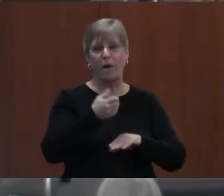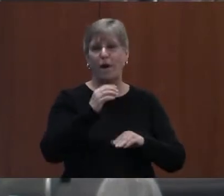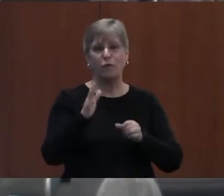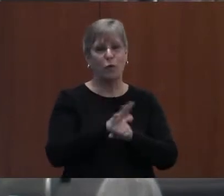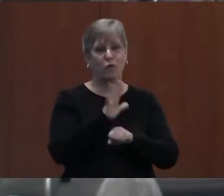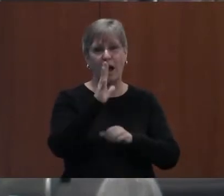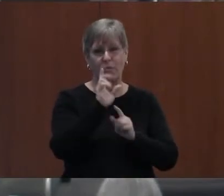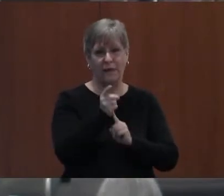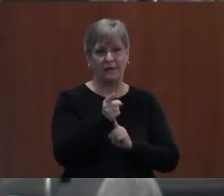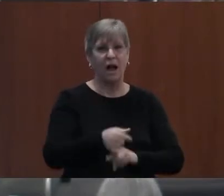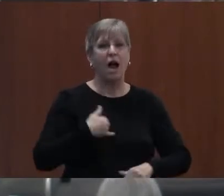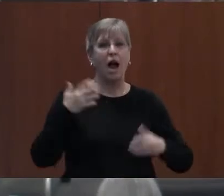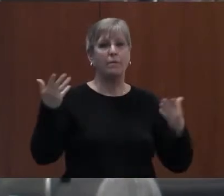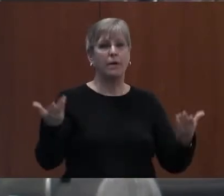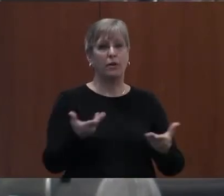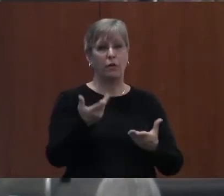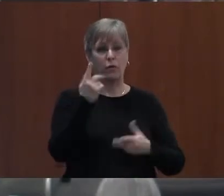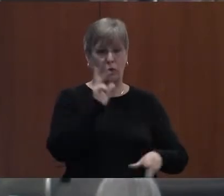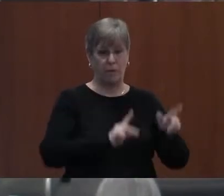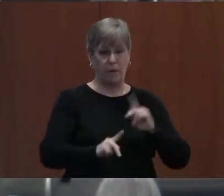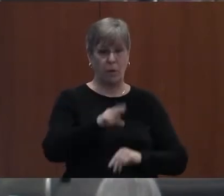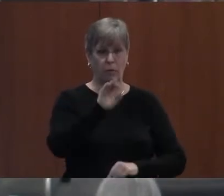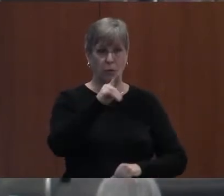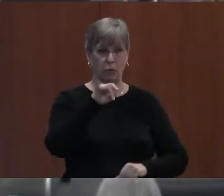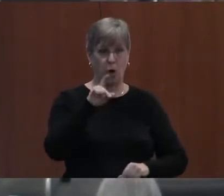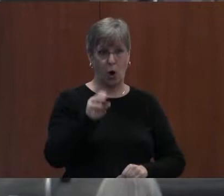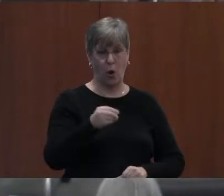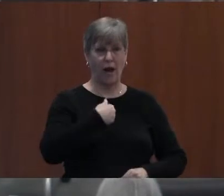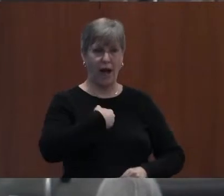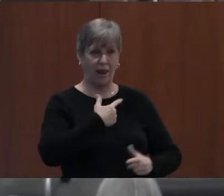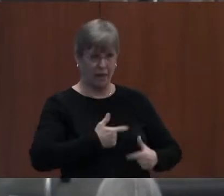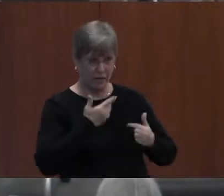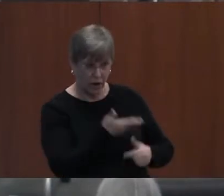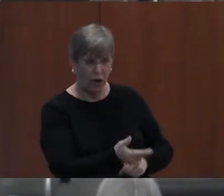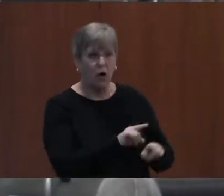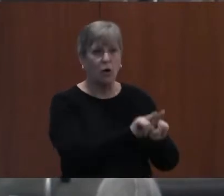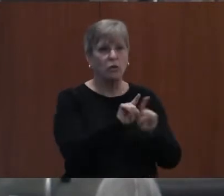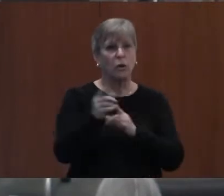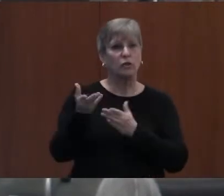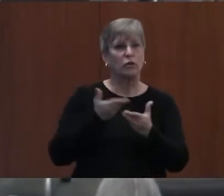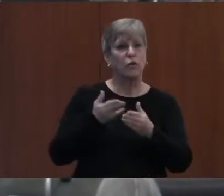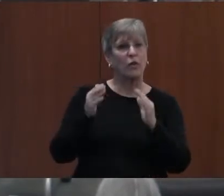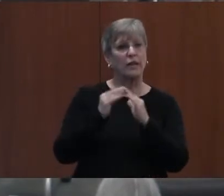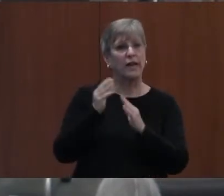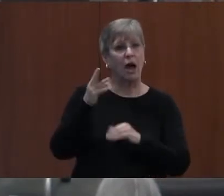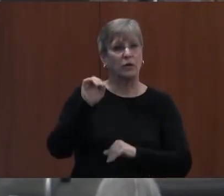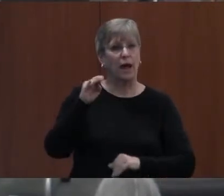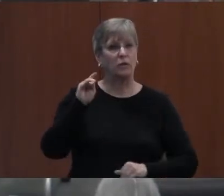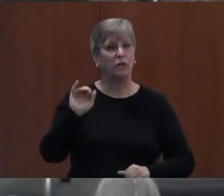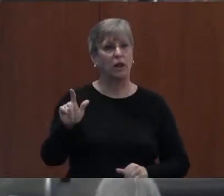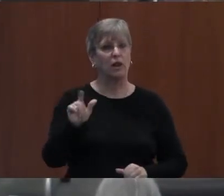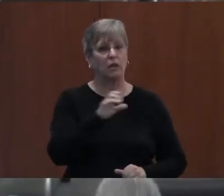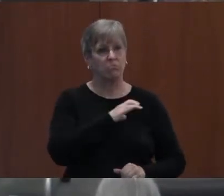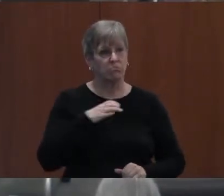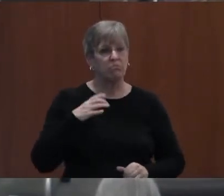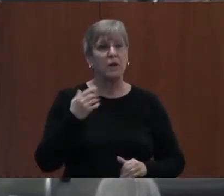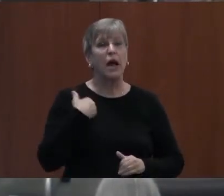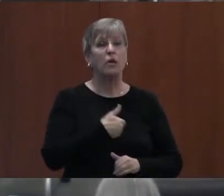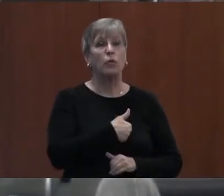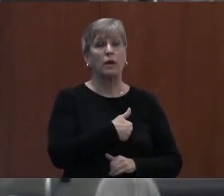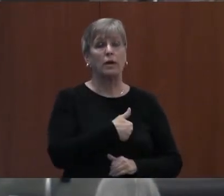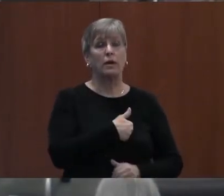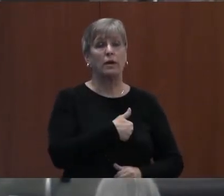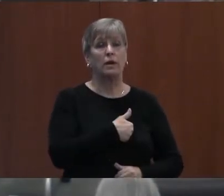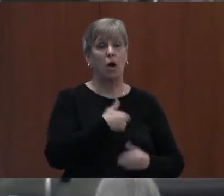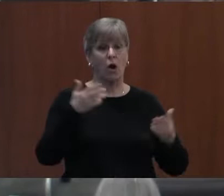here on behalf of the citizens of Boonesboro, which I am one, and I also serve on the town council. And we're